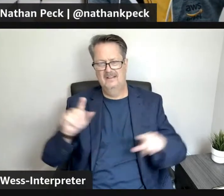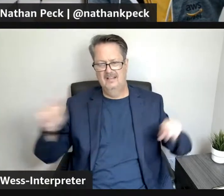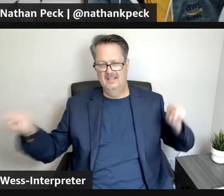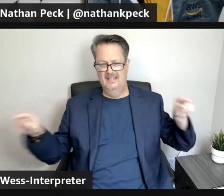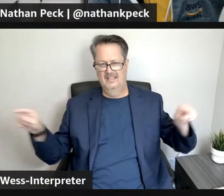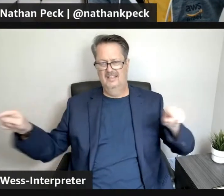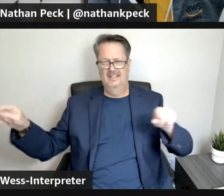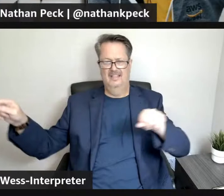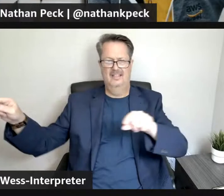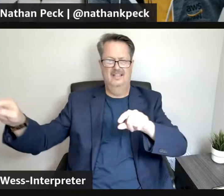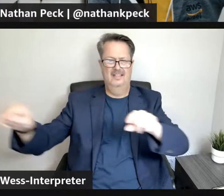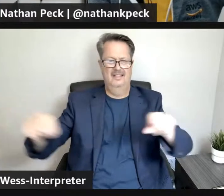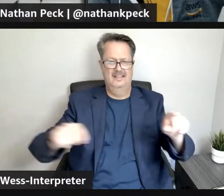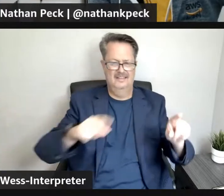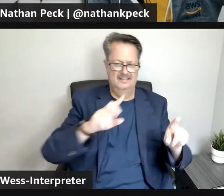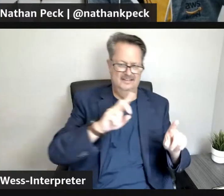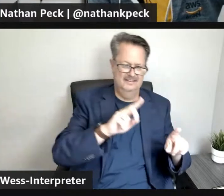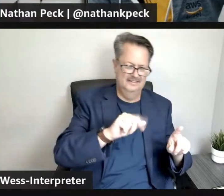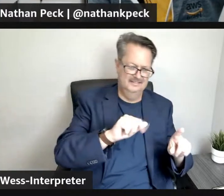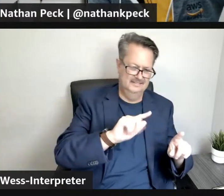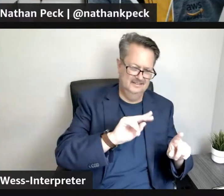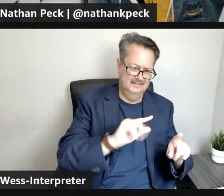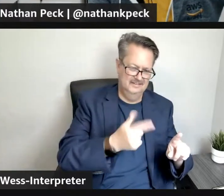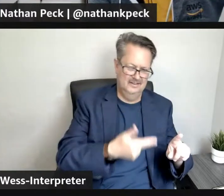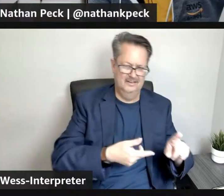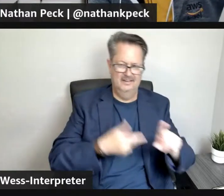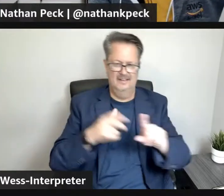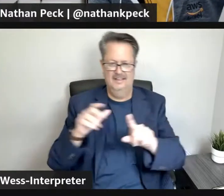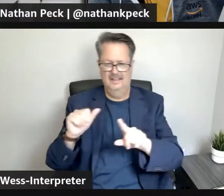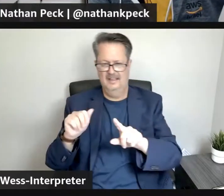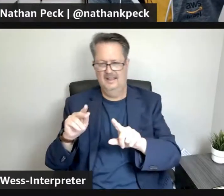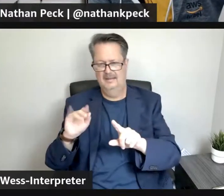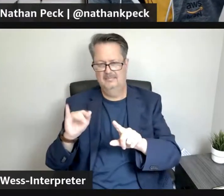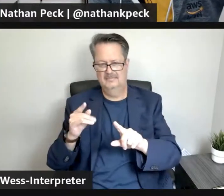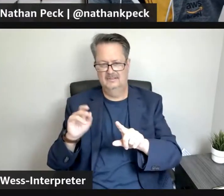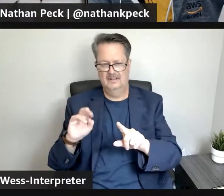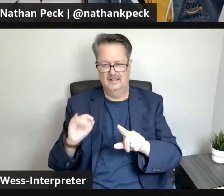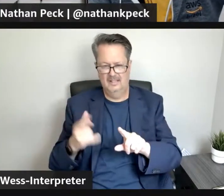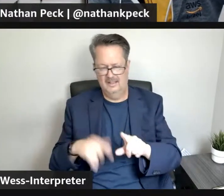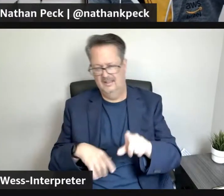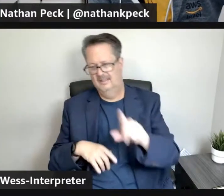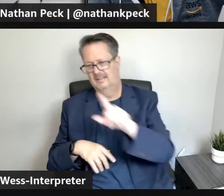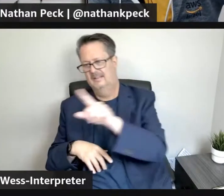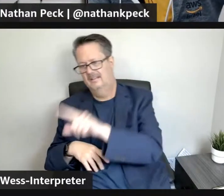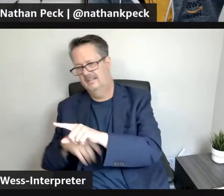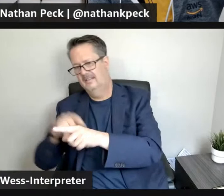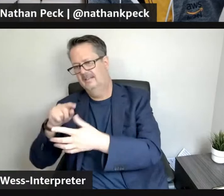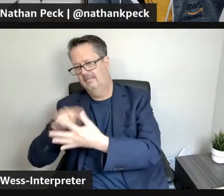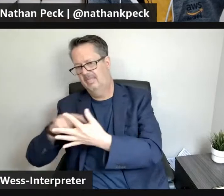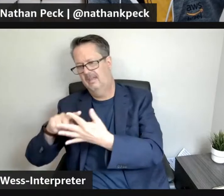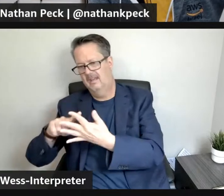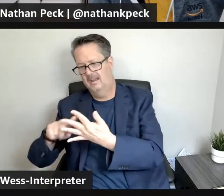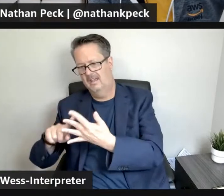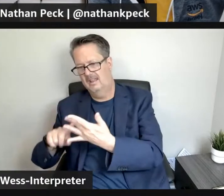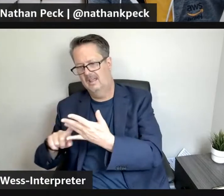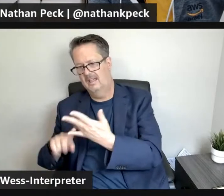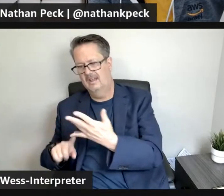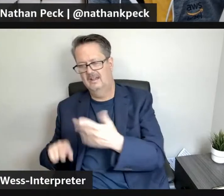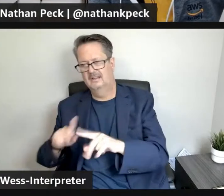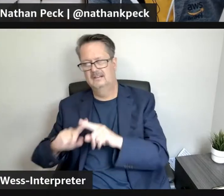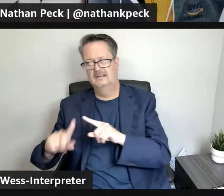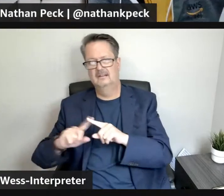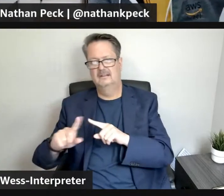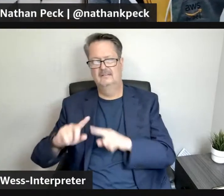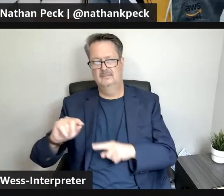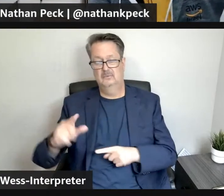agent for Datadog, an agent for Amazon CloudWatch, and an agent for this and that, and all these different tools. I can have one